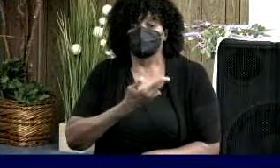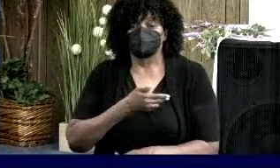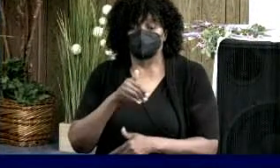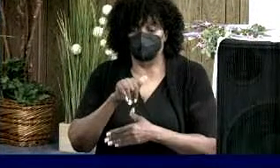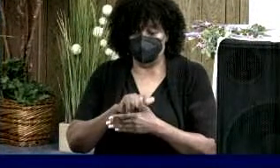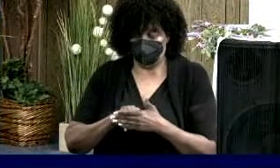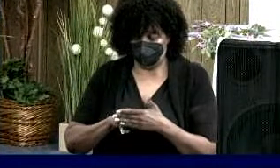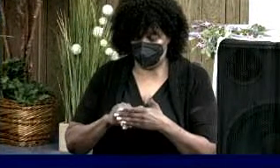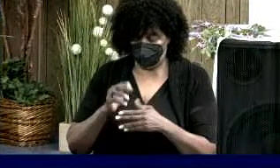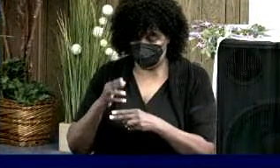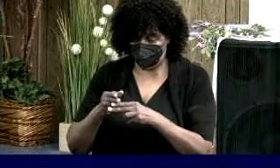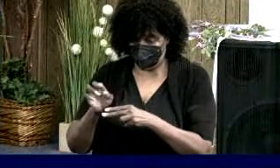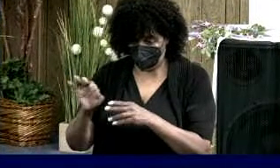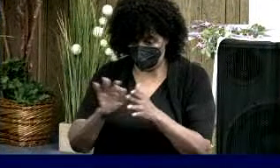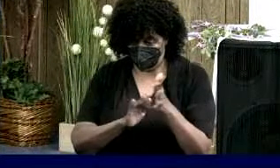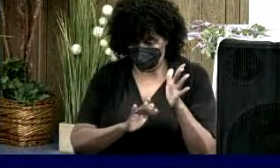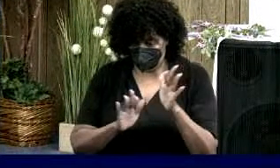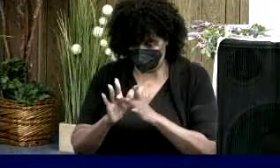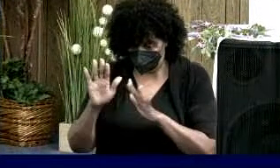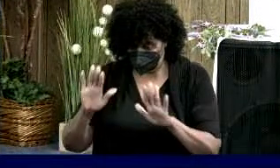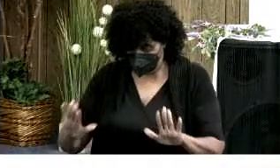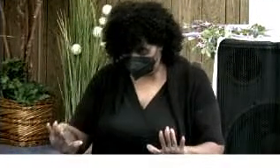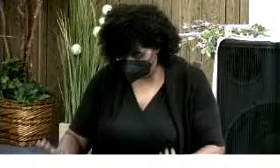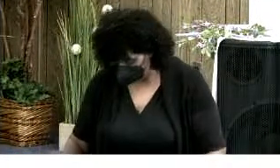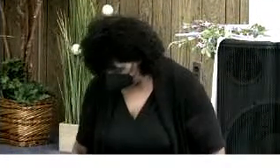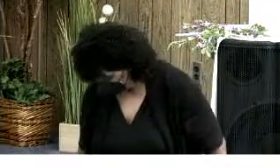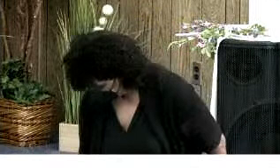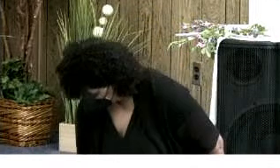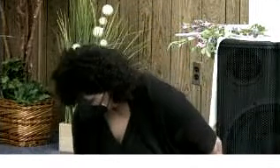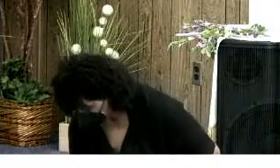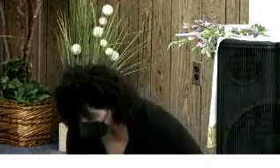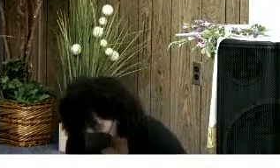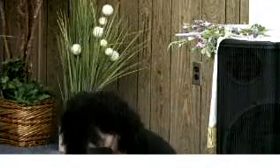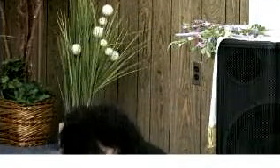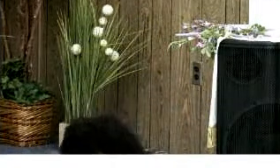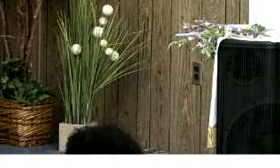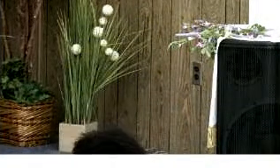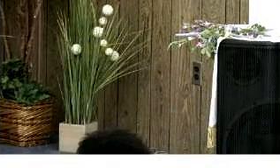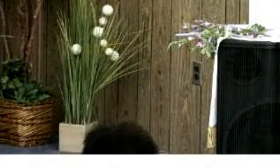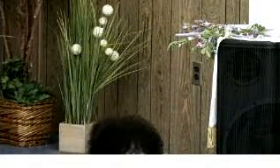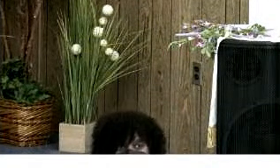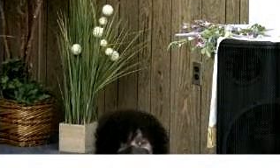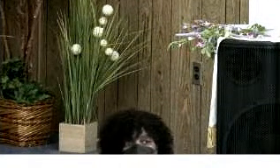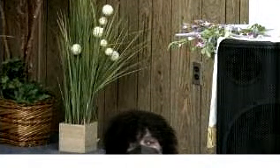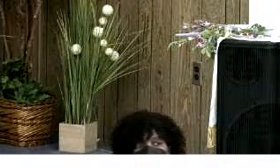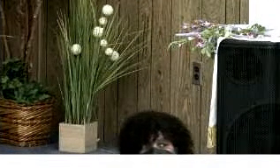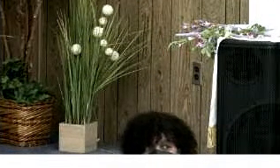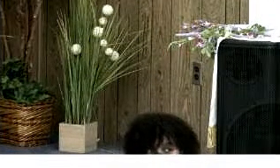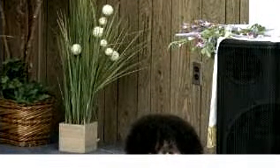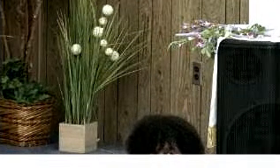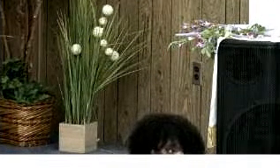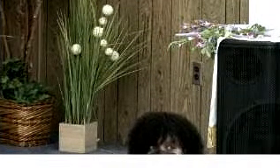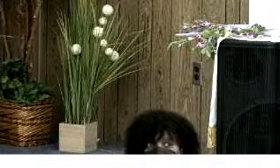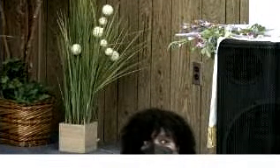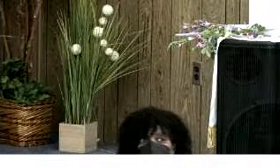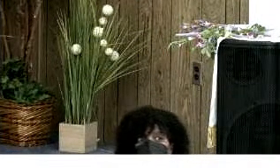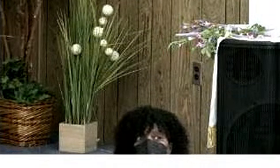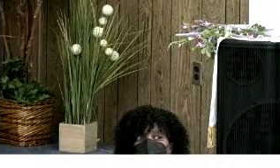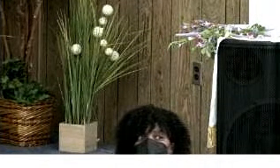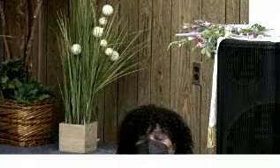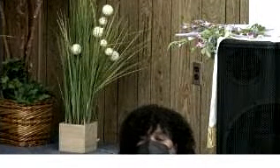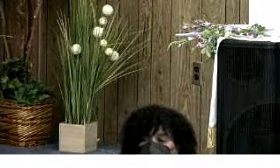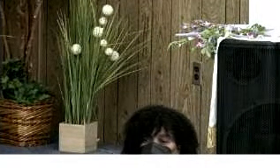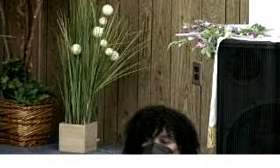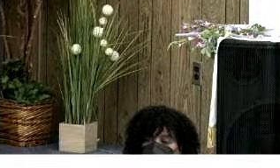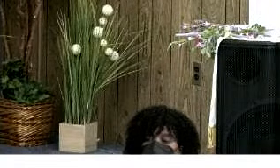amen. You may be seated in Nehemiah chapter 1 and verse 2.